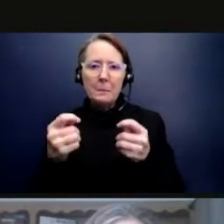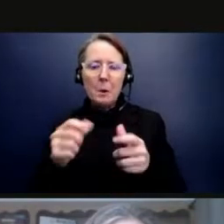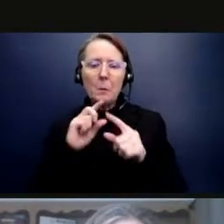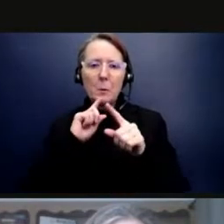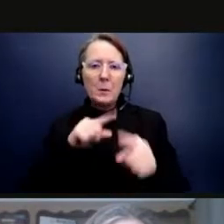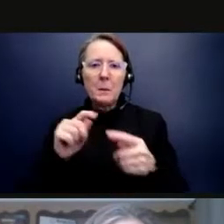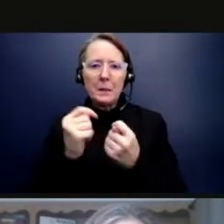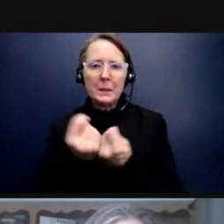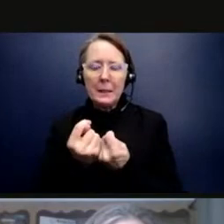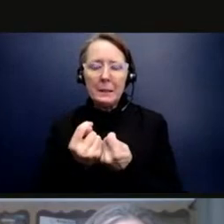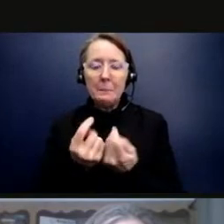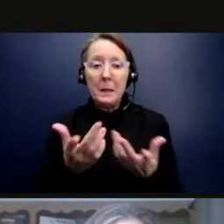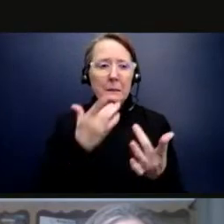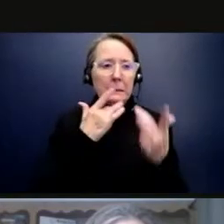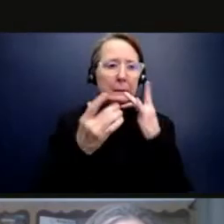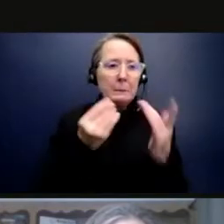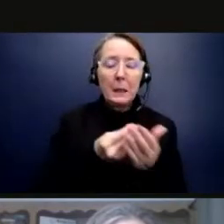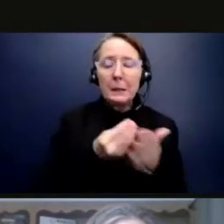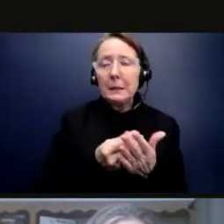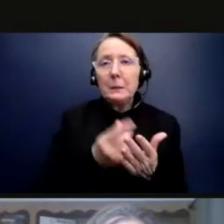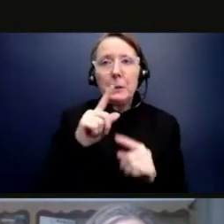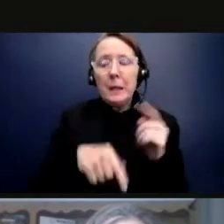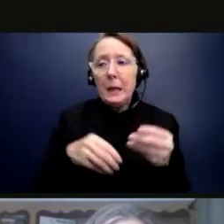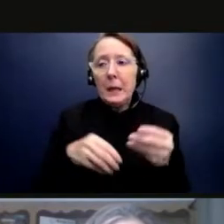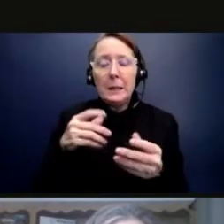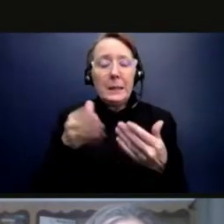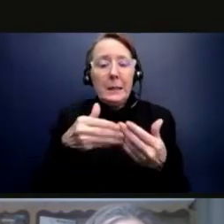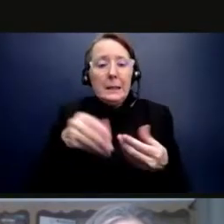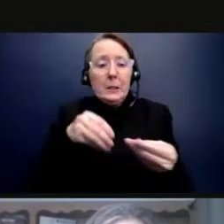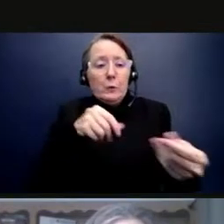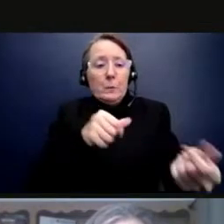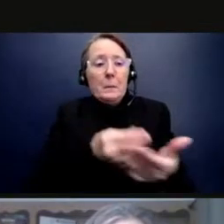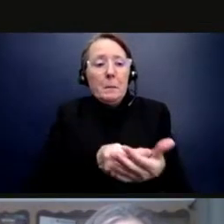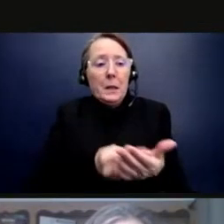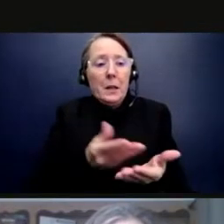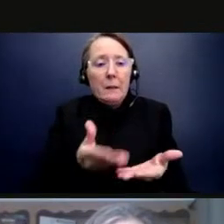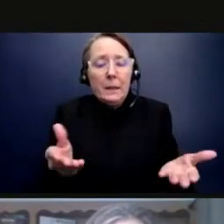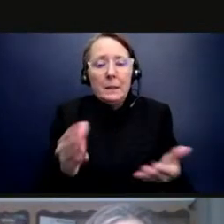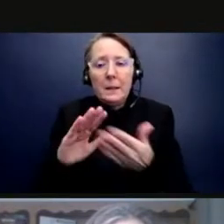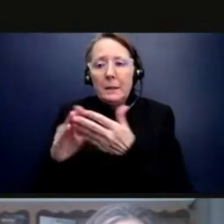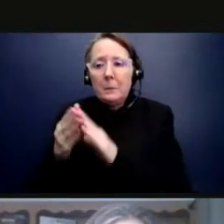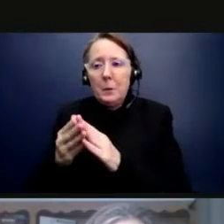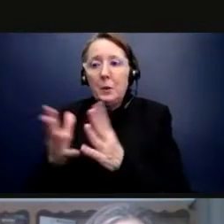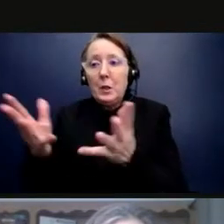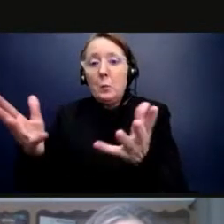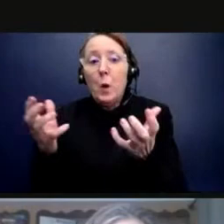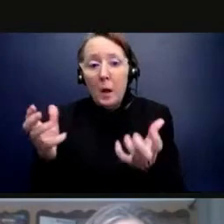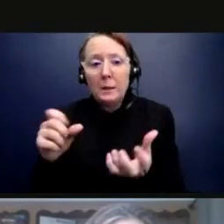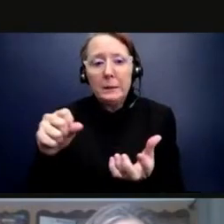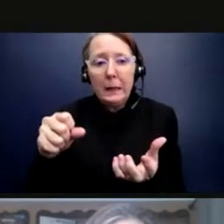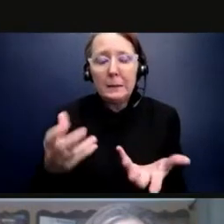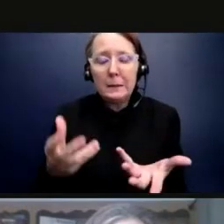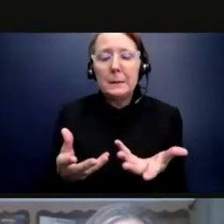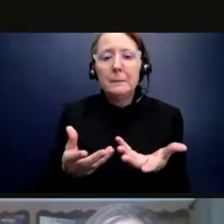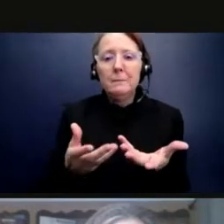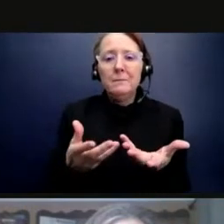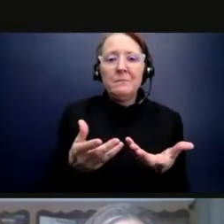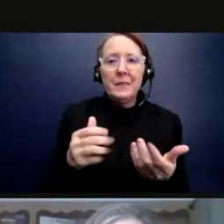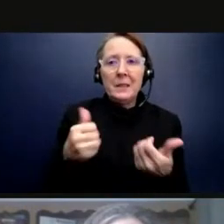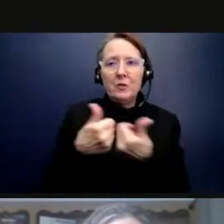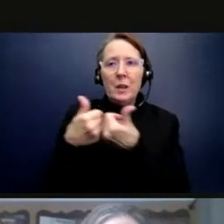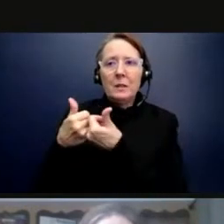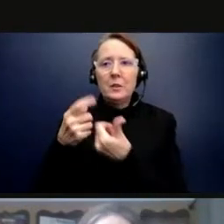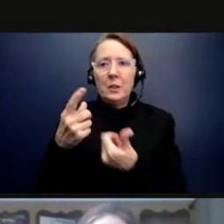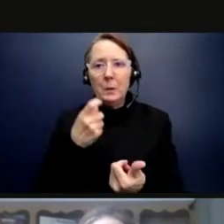dollars, and, it's easy to spend them on things that I think the community does want. So, those are challenging